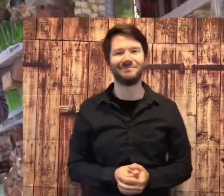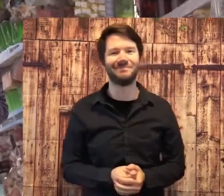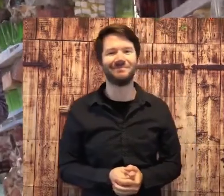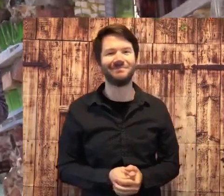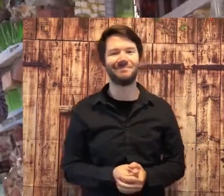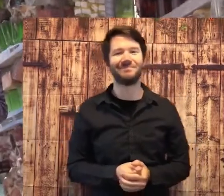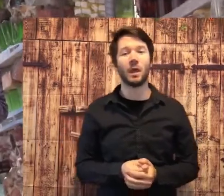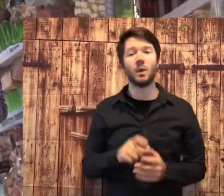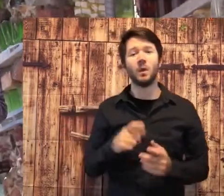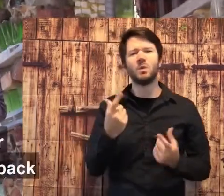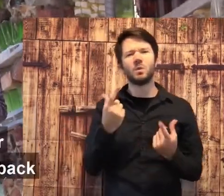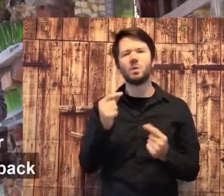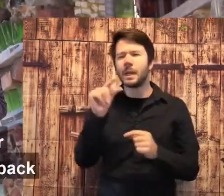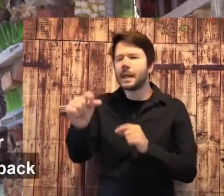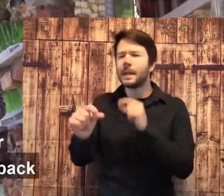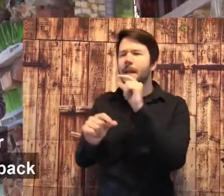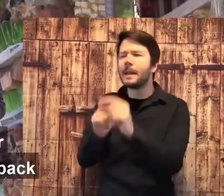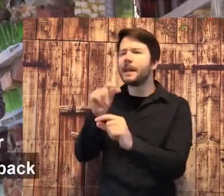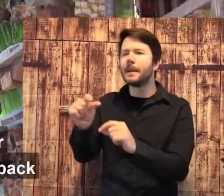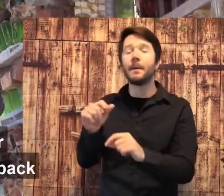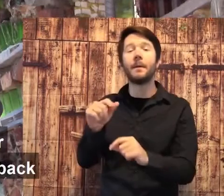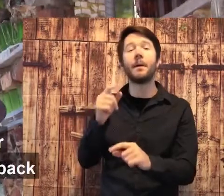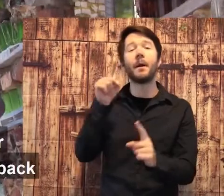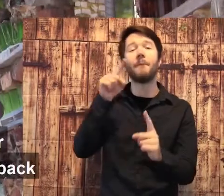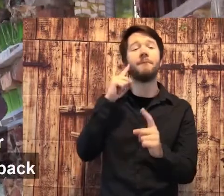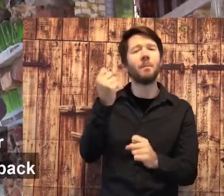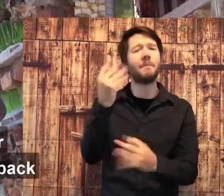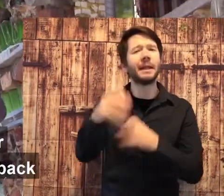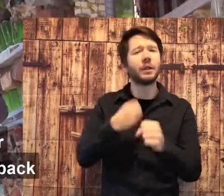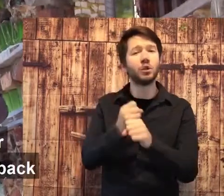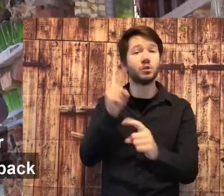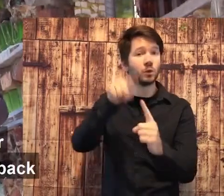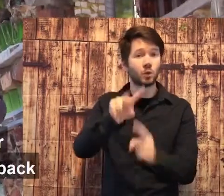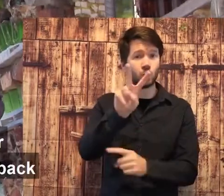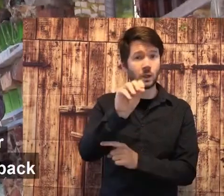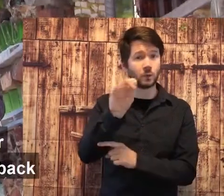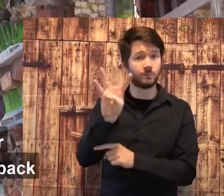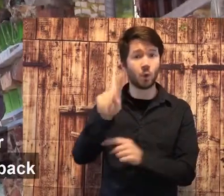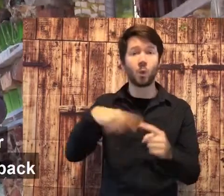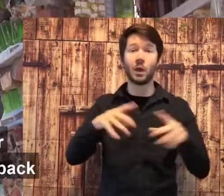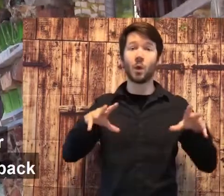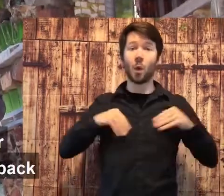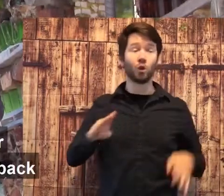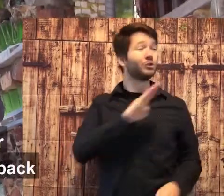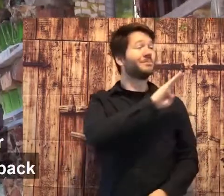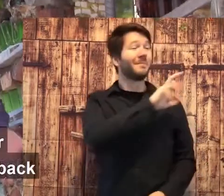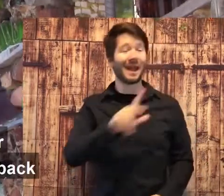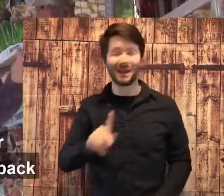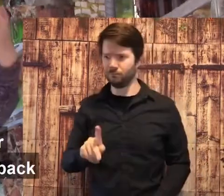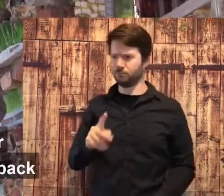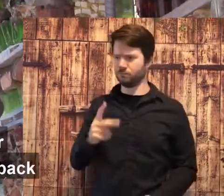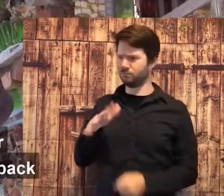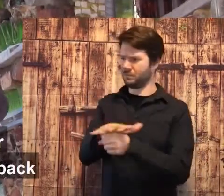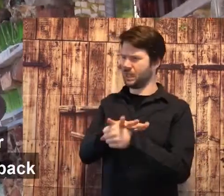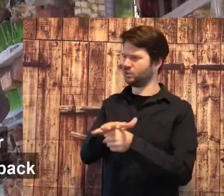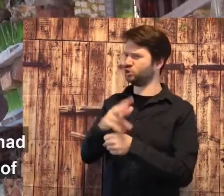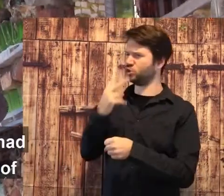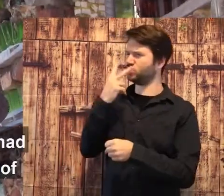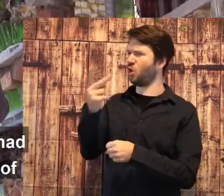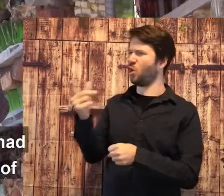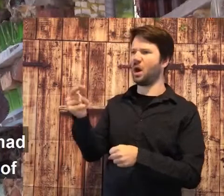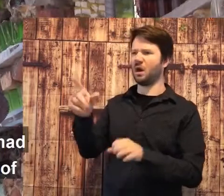has access to. So he was doing that little by little for years, until 2004, when the owners came